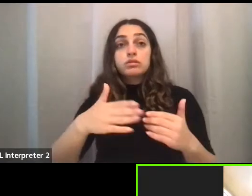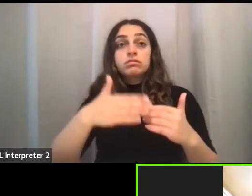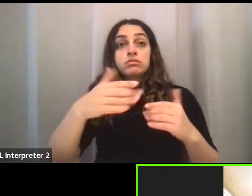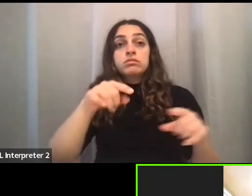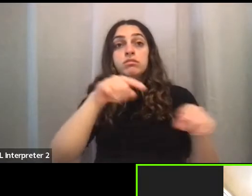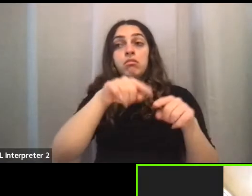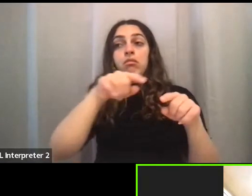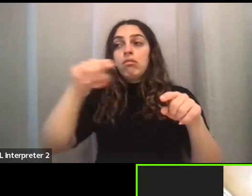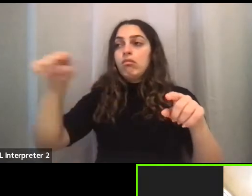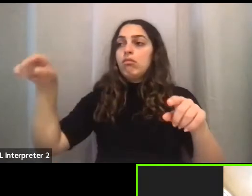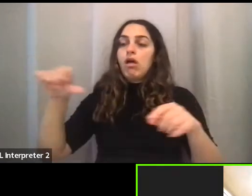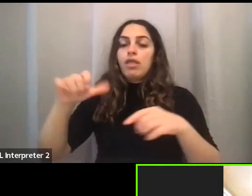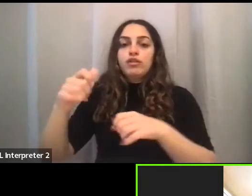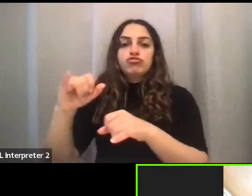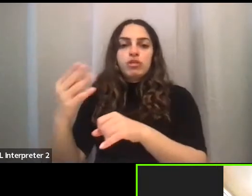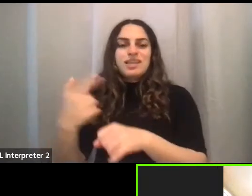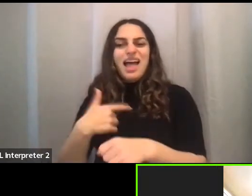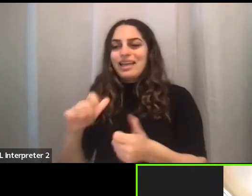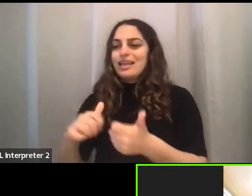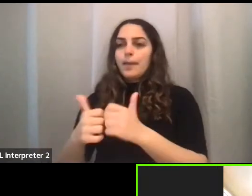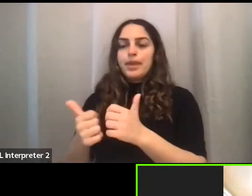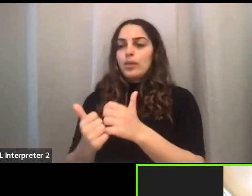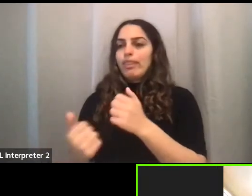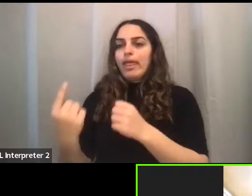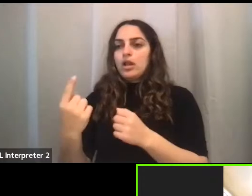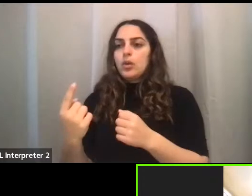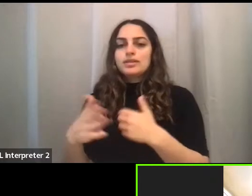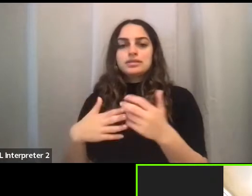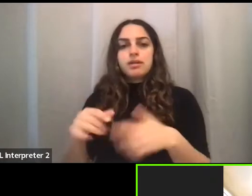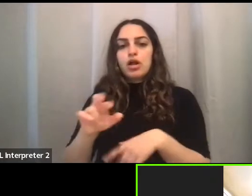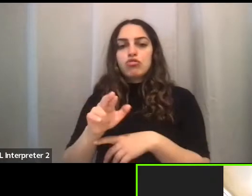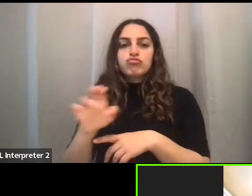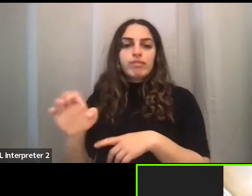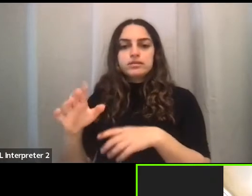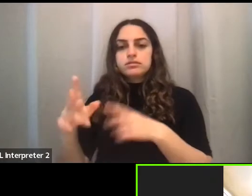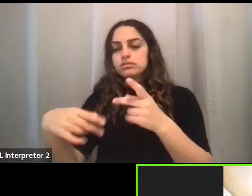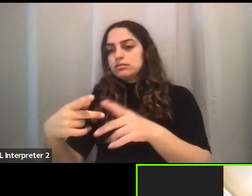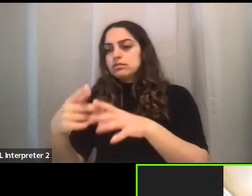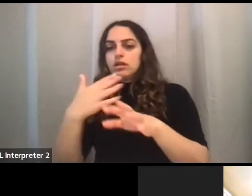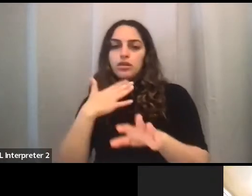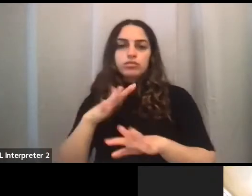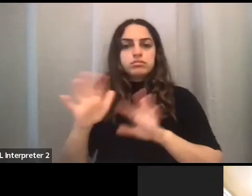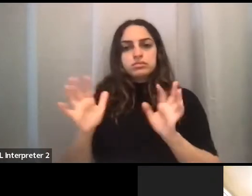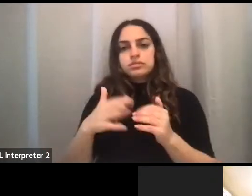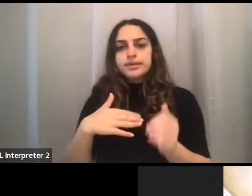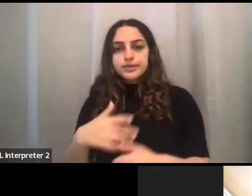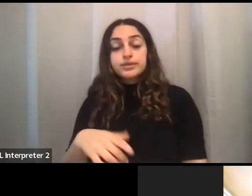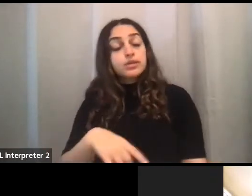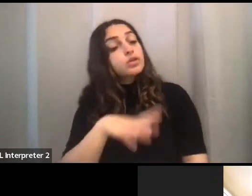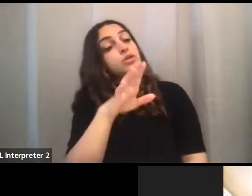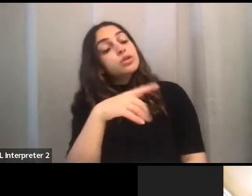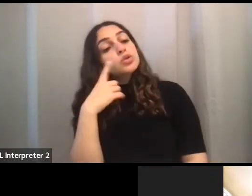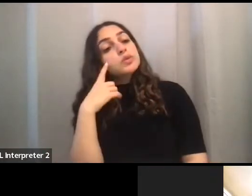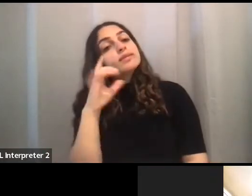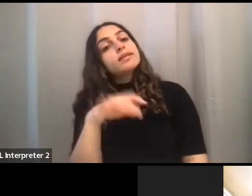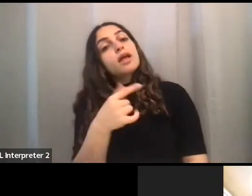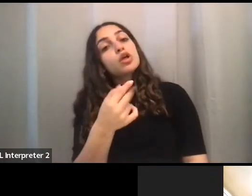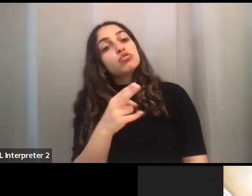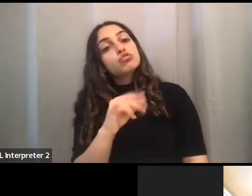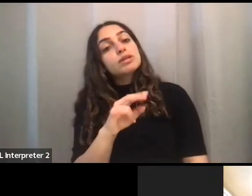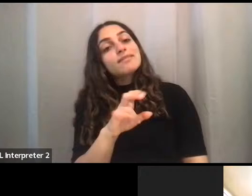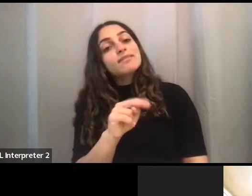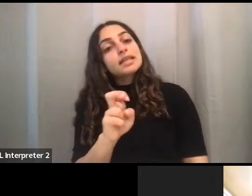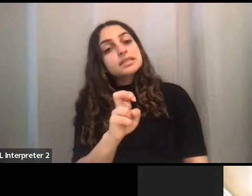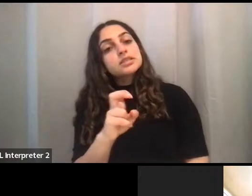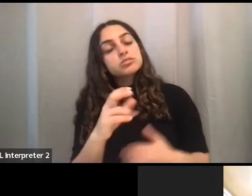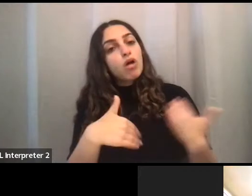the next job i can compete with anybody out there no matter the race creed or color do you think the grievance process plays a role in any